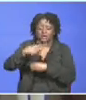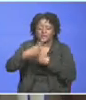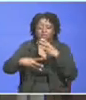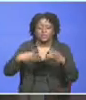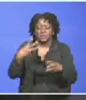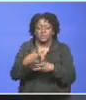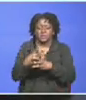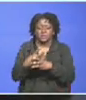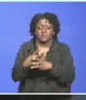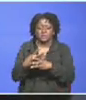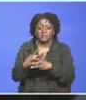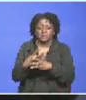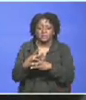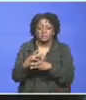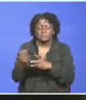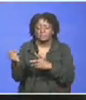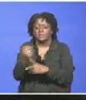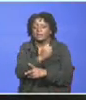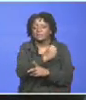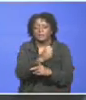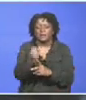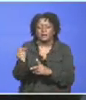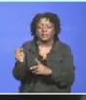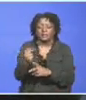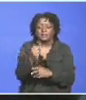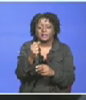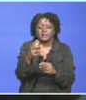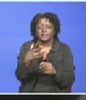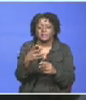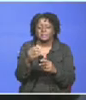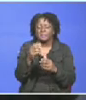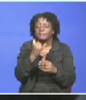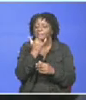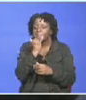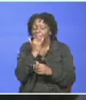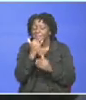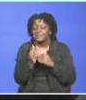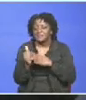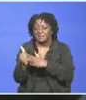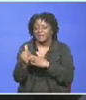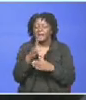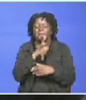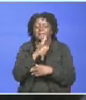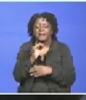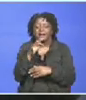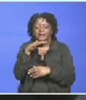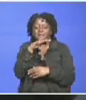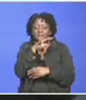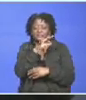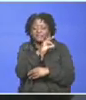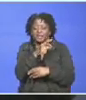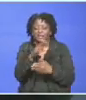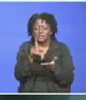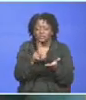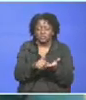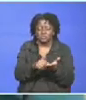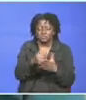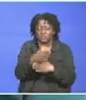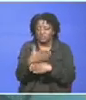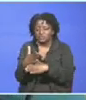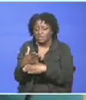assaulted and misled by fake news disseminated in lightning speed on social